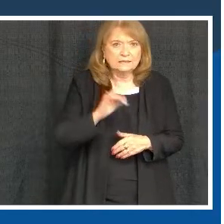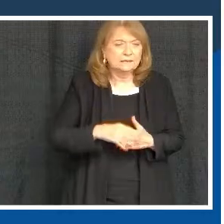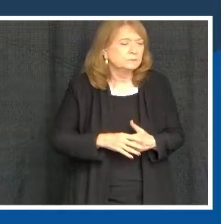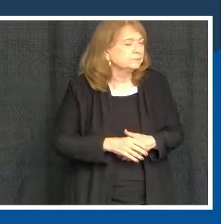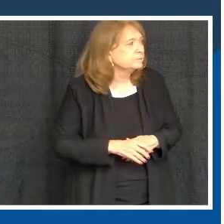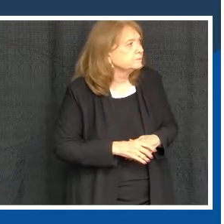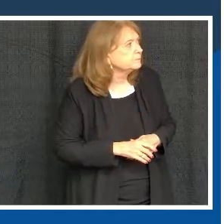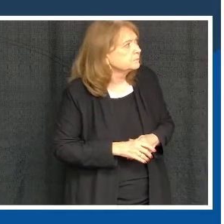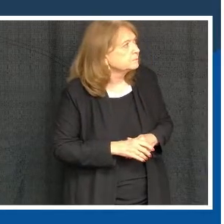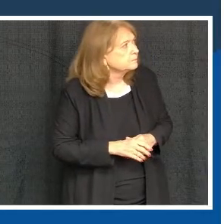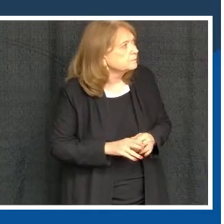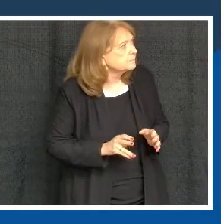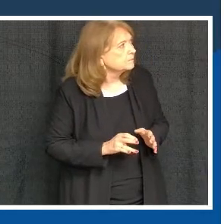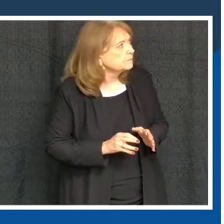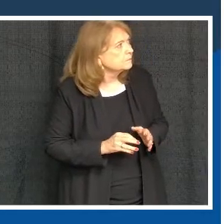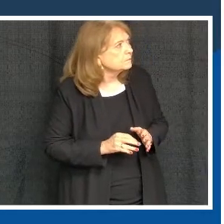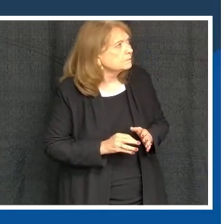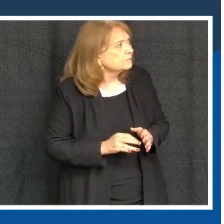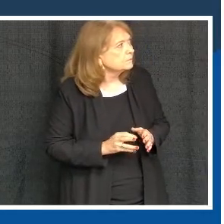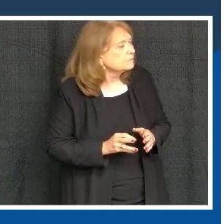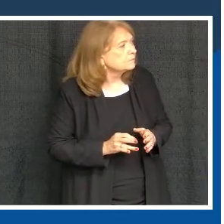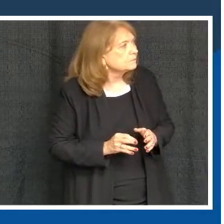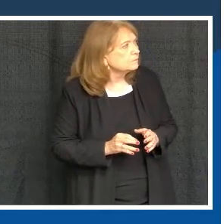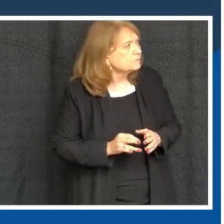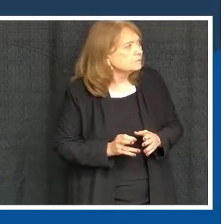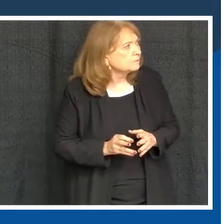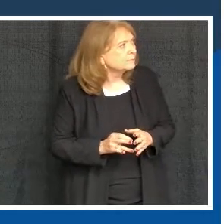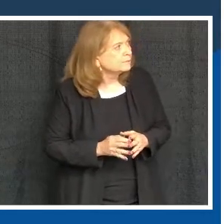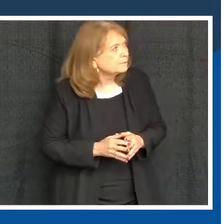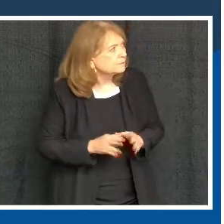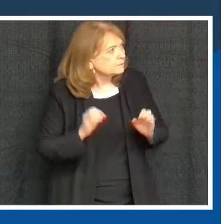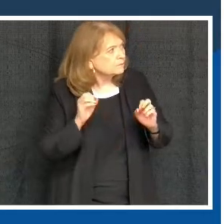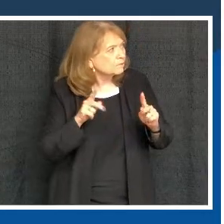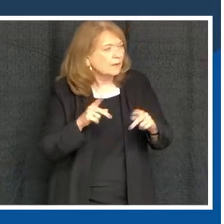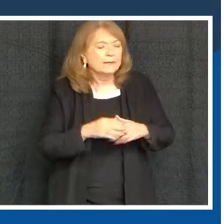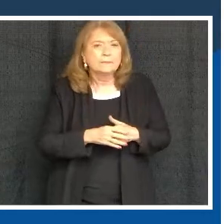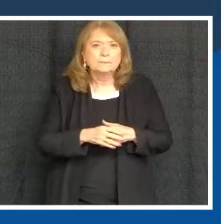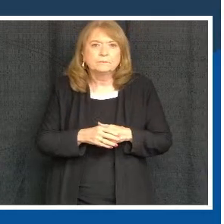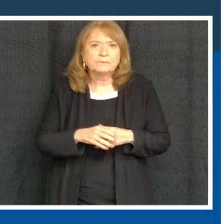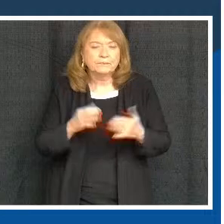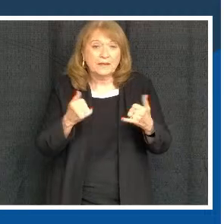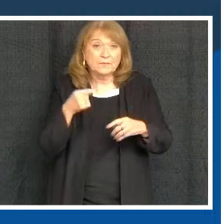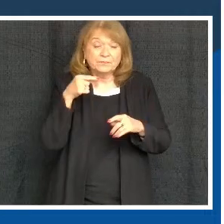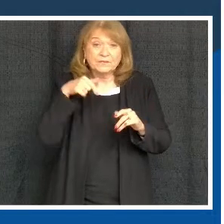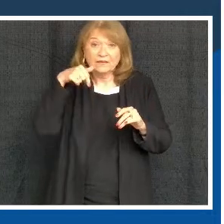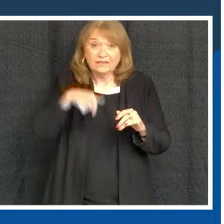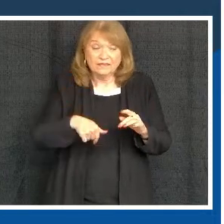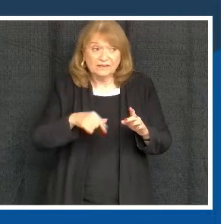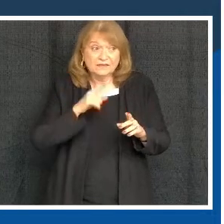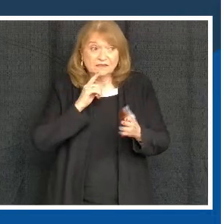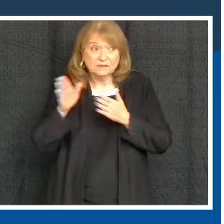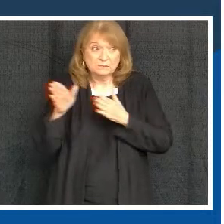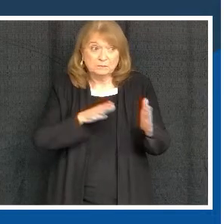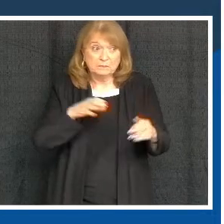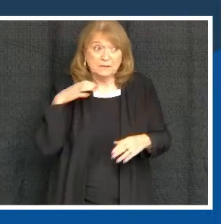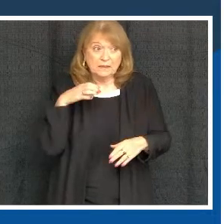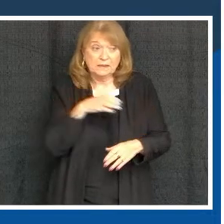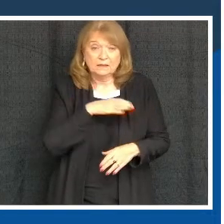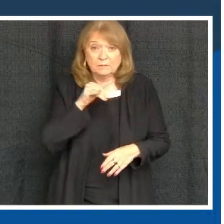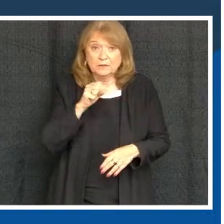Oh, we're back one. Good deal. All right. All right, this is Planning Commission